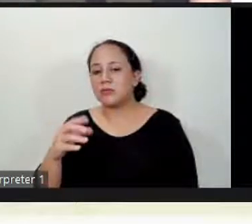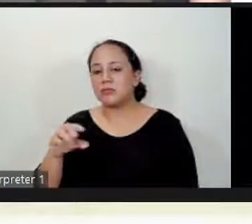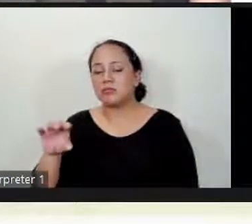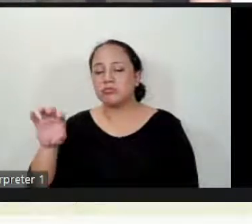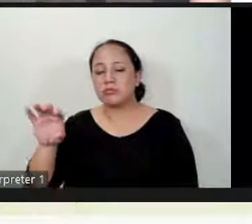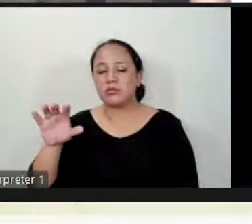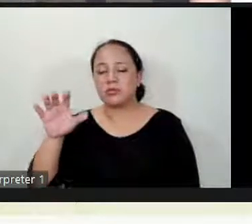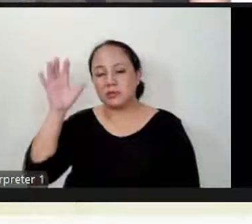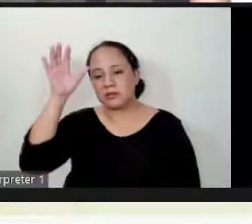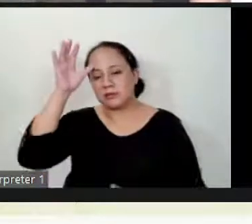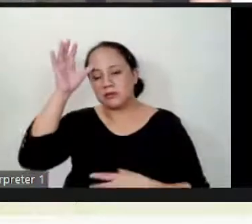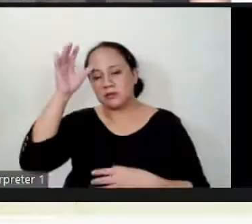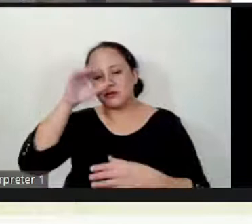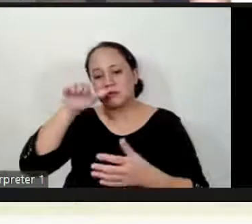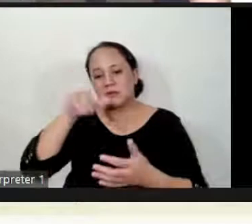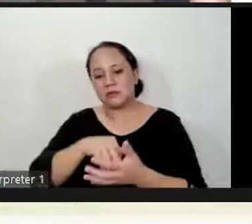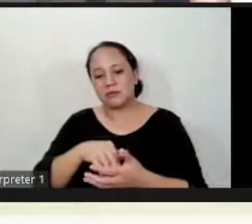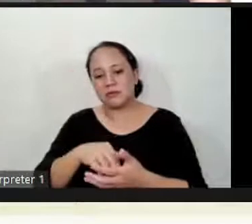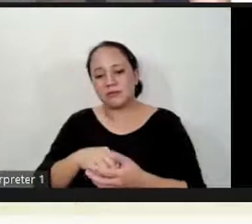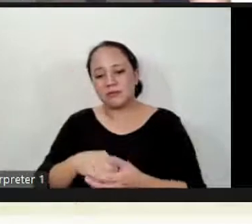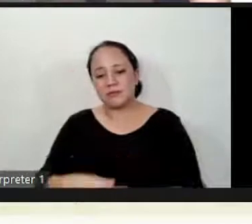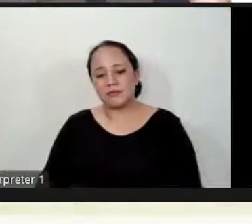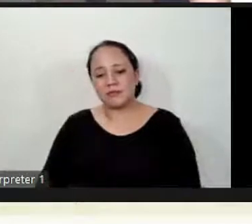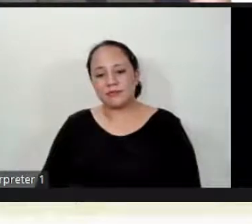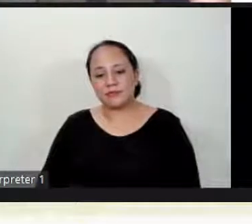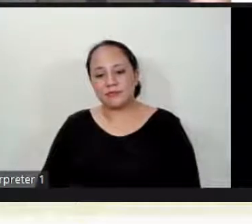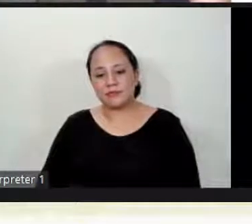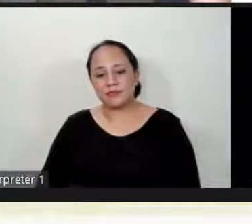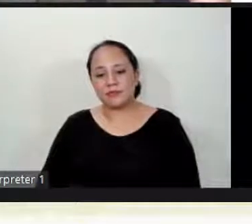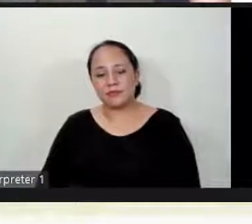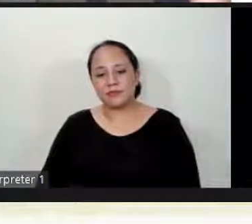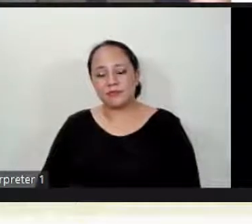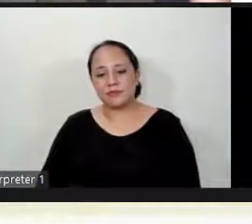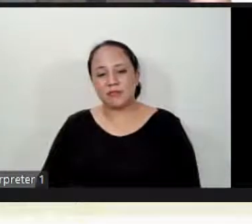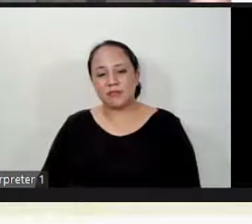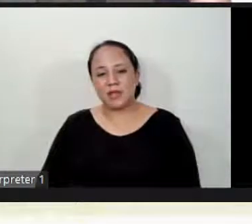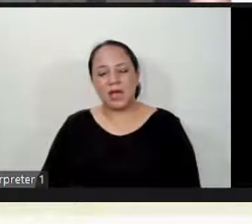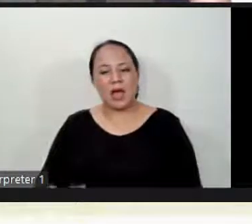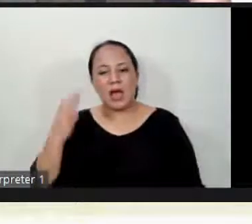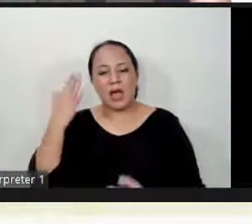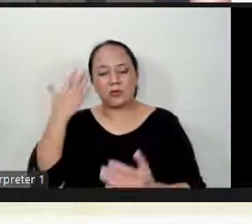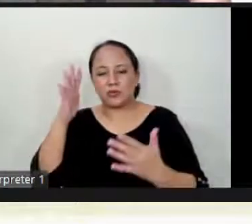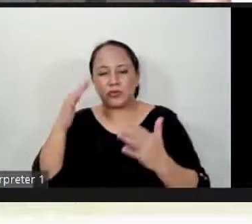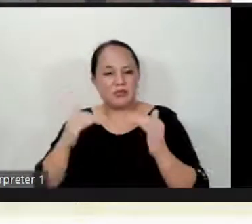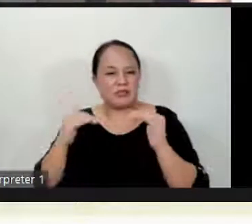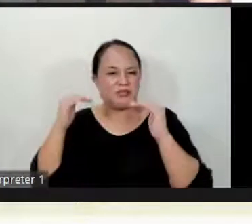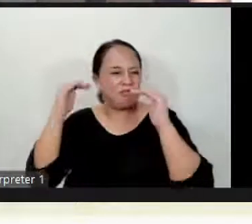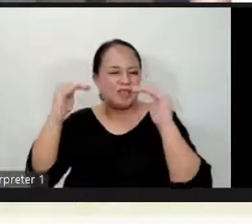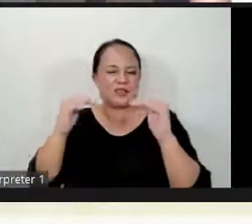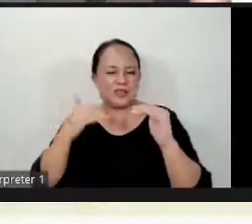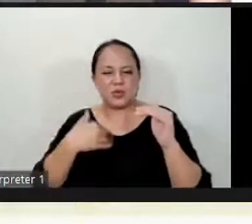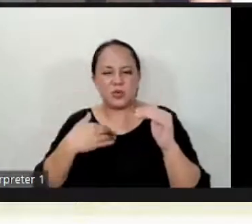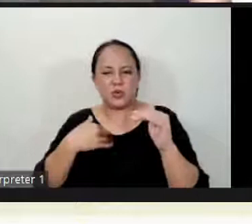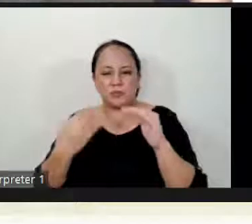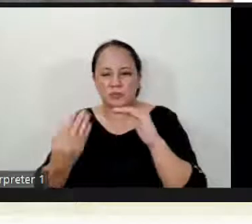designated cancer center. I'm not really sure if it's an advanced or basic, but it is a